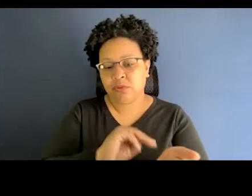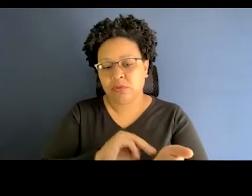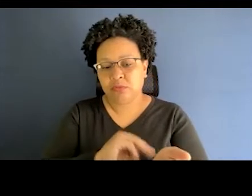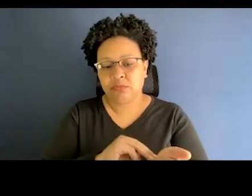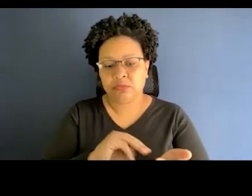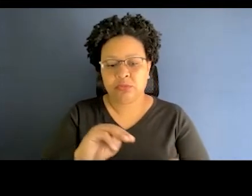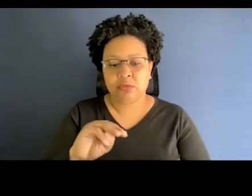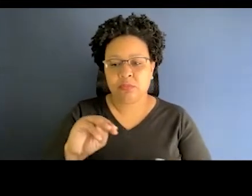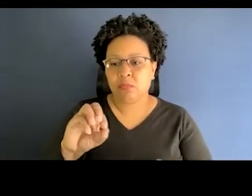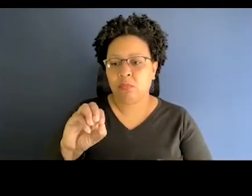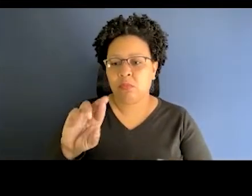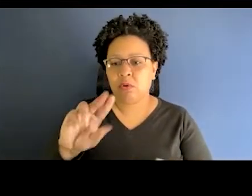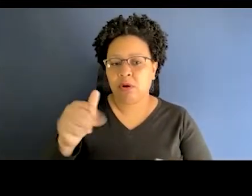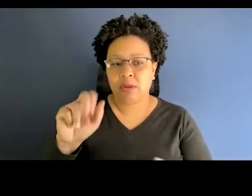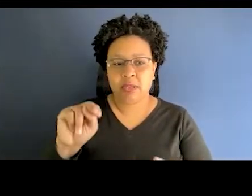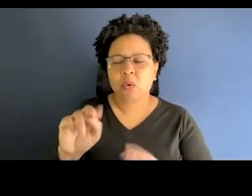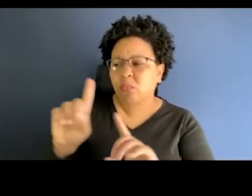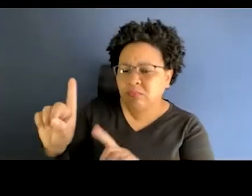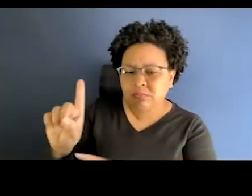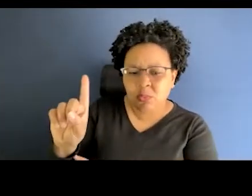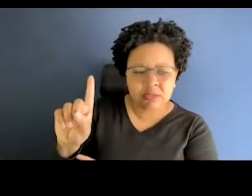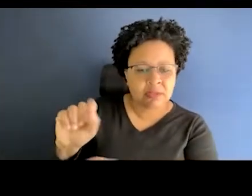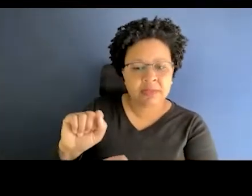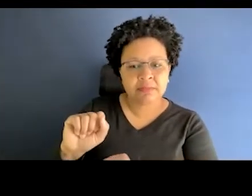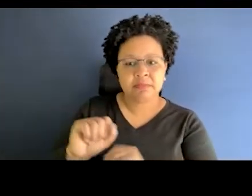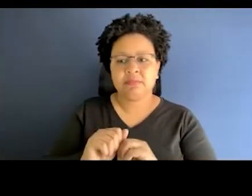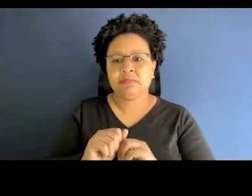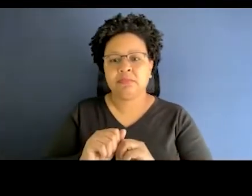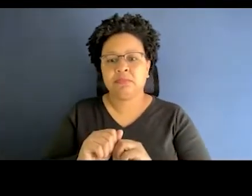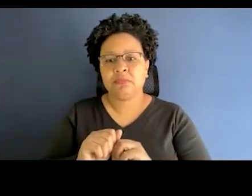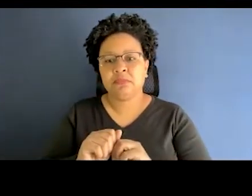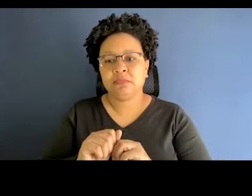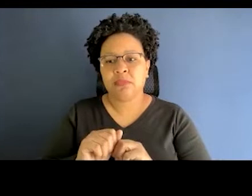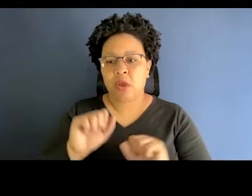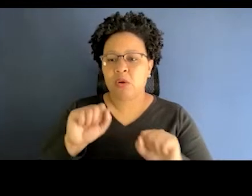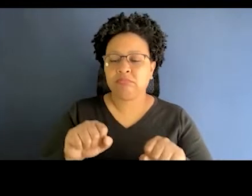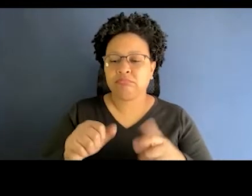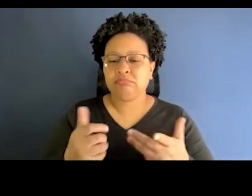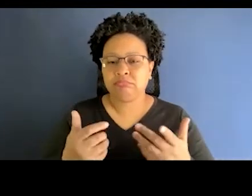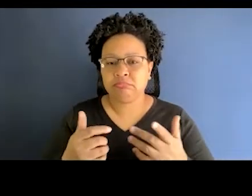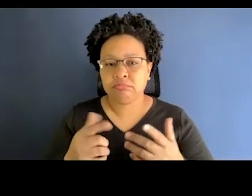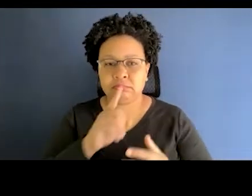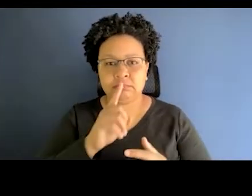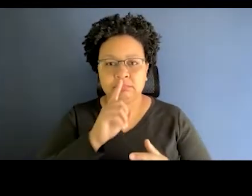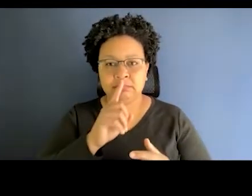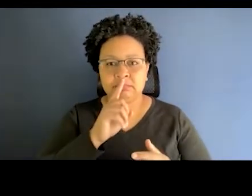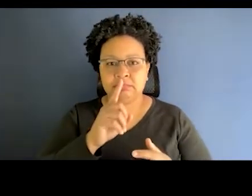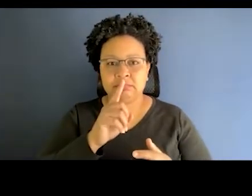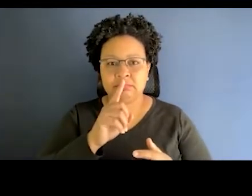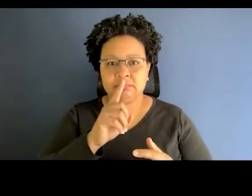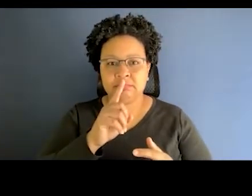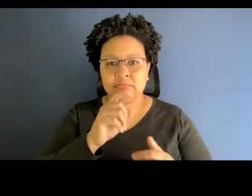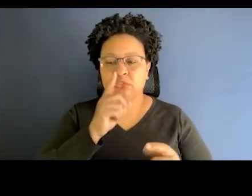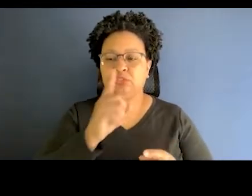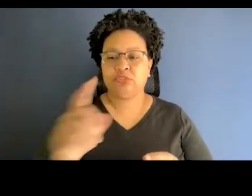Just 1 second before we proceed. Crystal, is there any chance you could back up or maybe have your hands